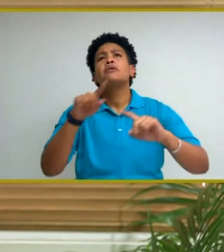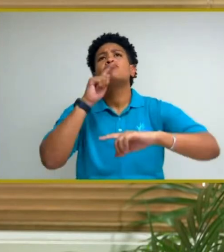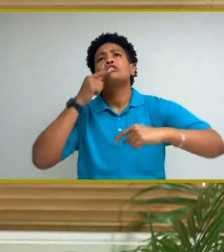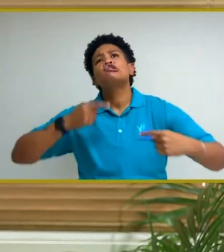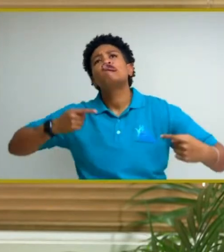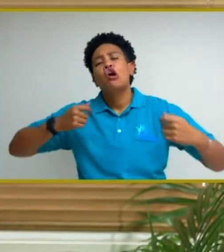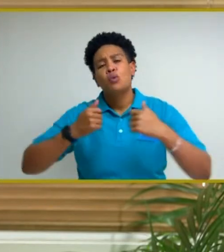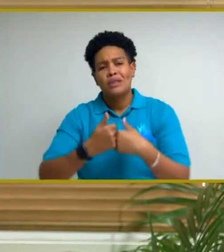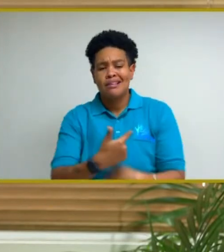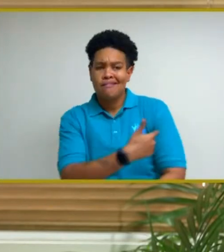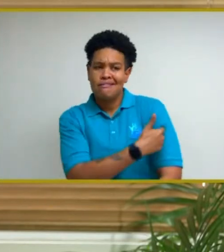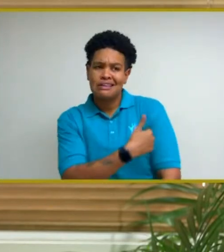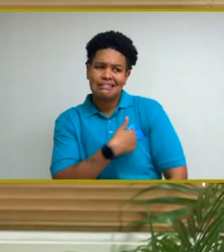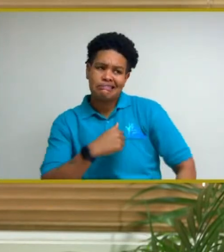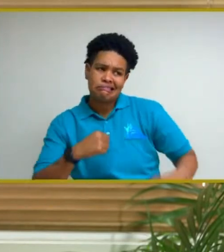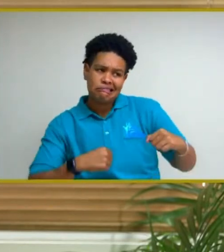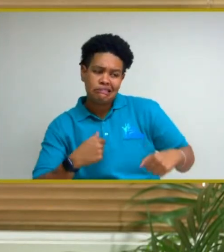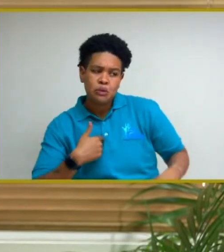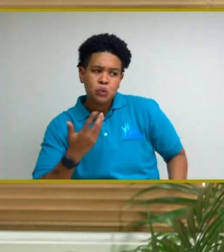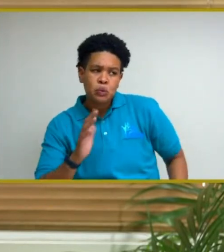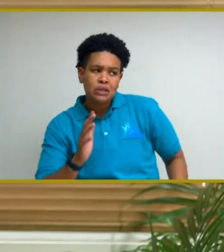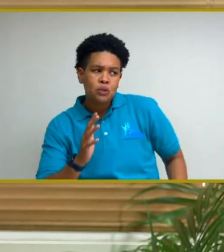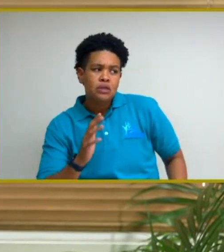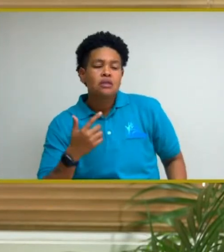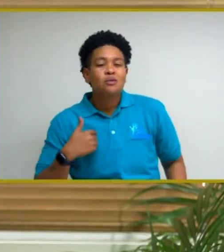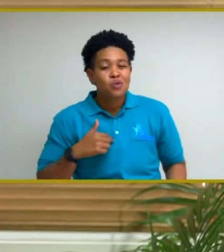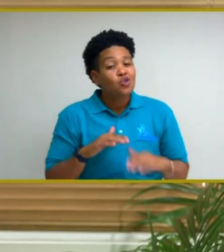with vaccine hesitancy, as we will too.